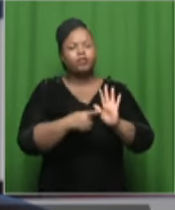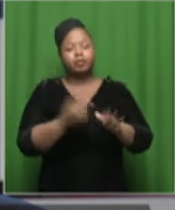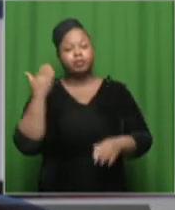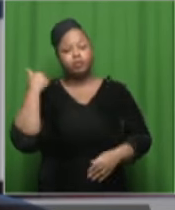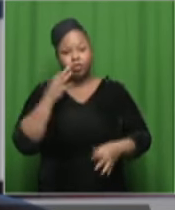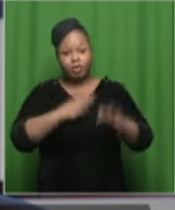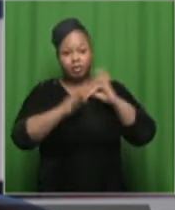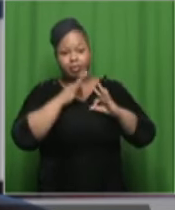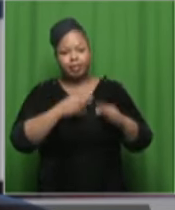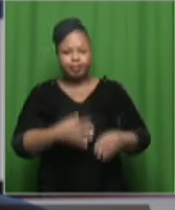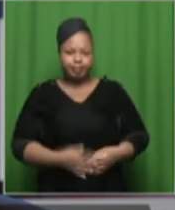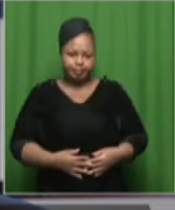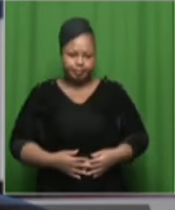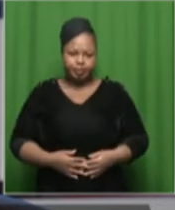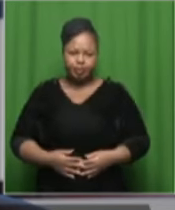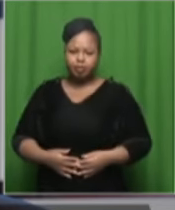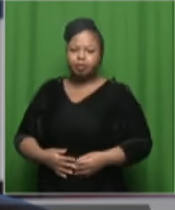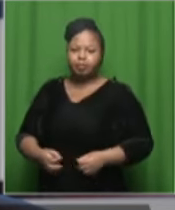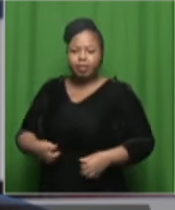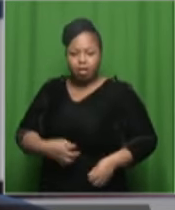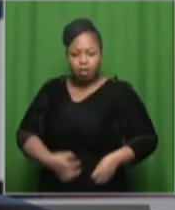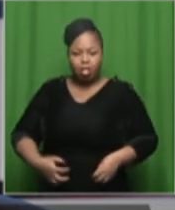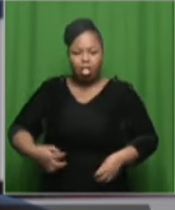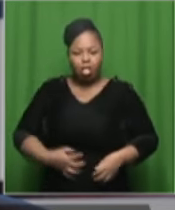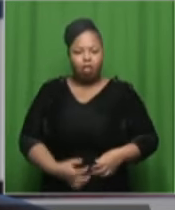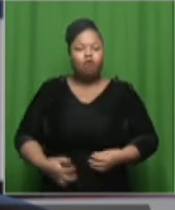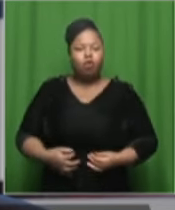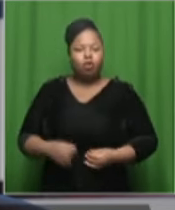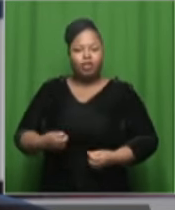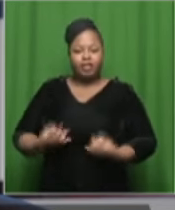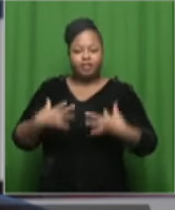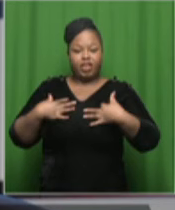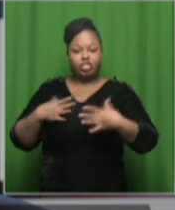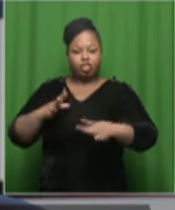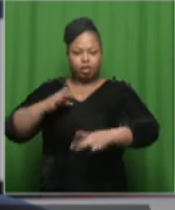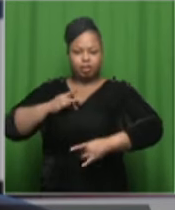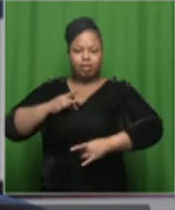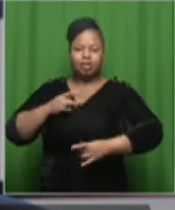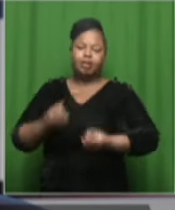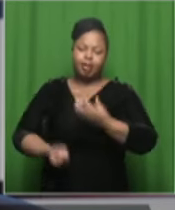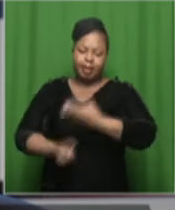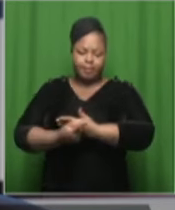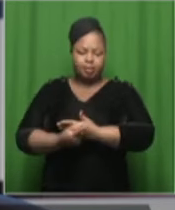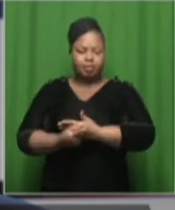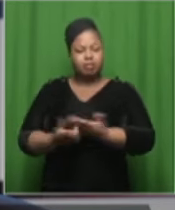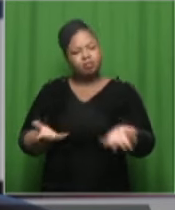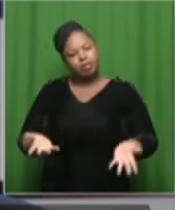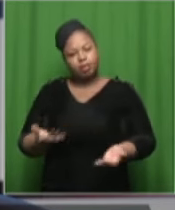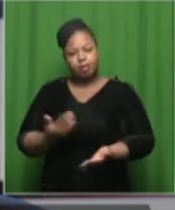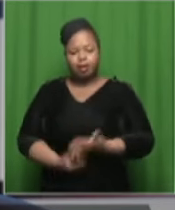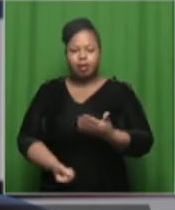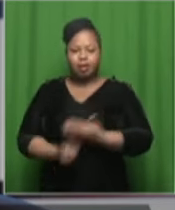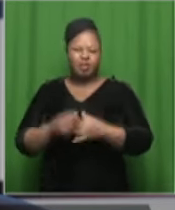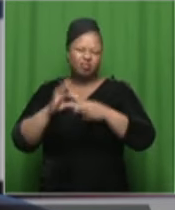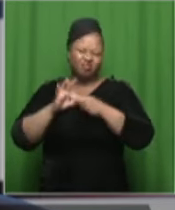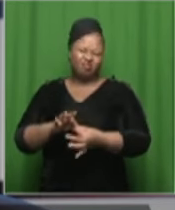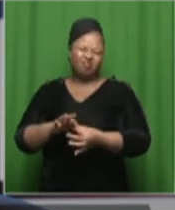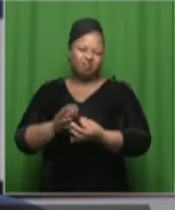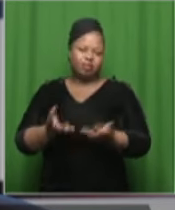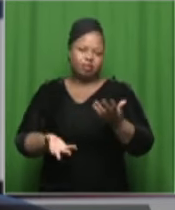about, influenza A. Yeah, so gastrointestinal infections that we do see flaring up from time to time, and that can be